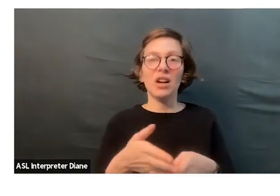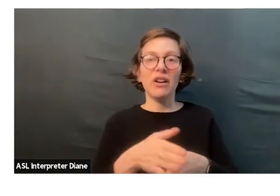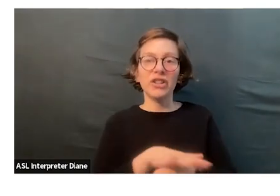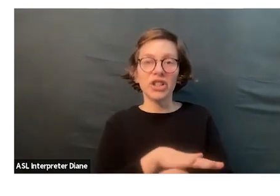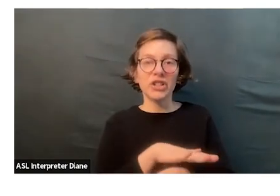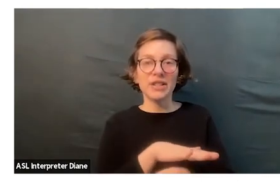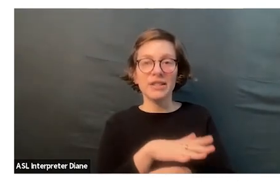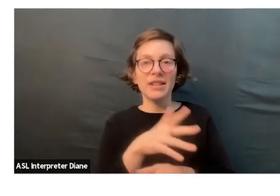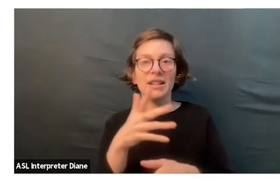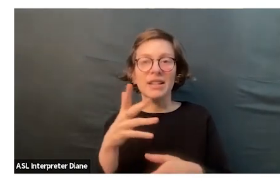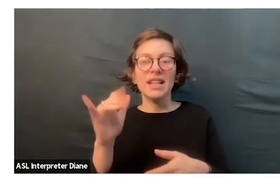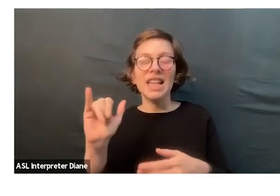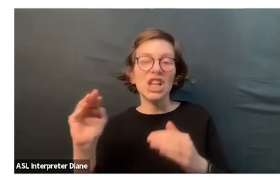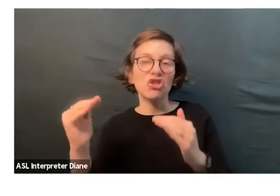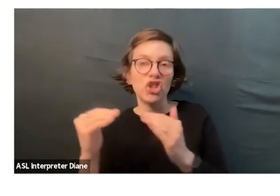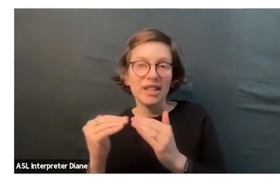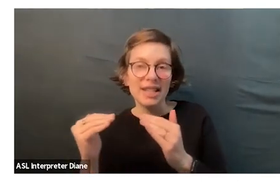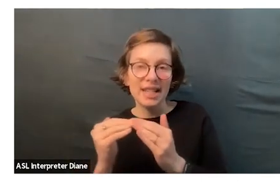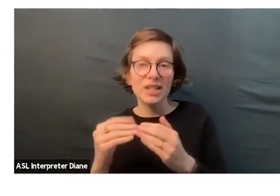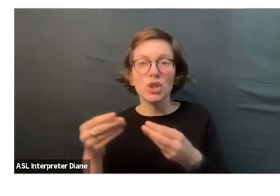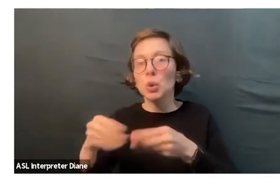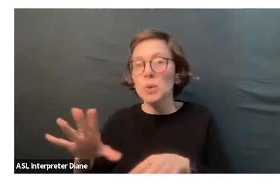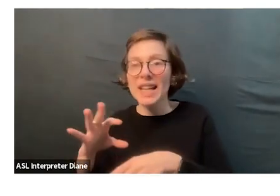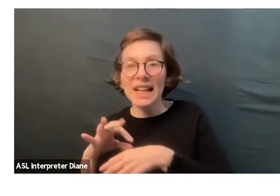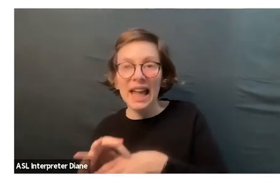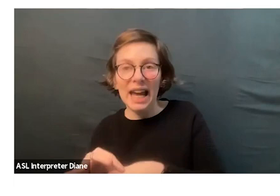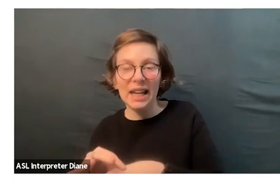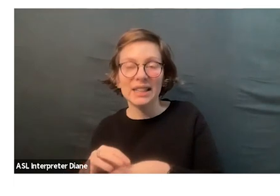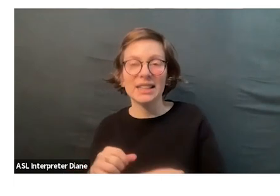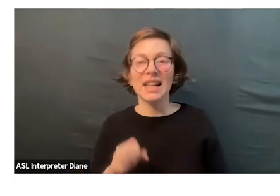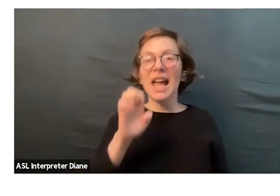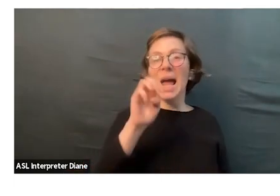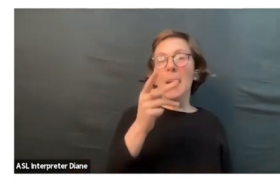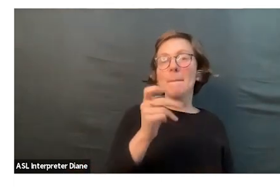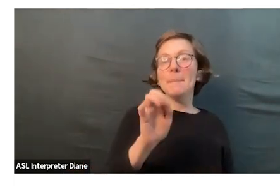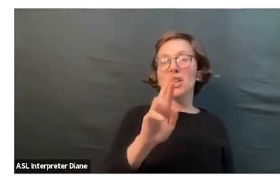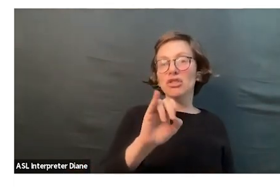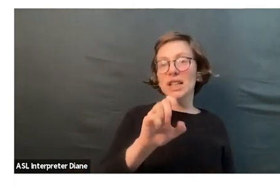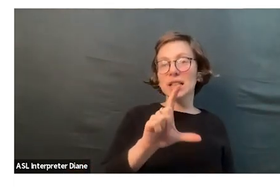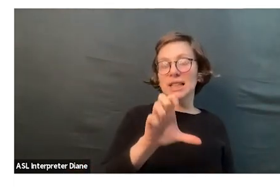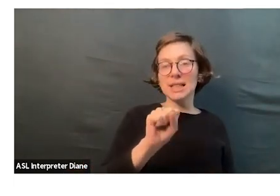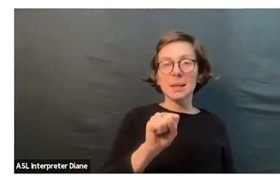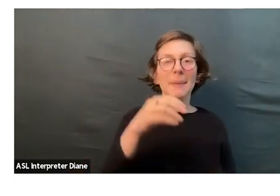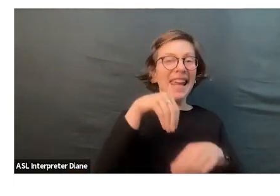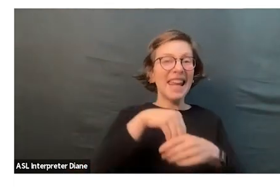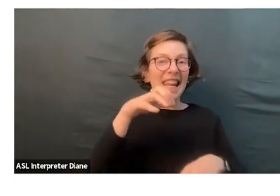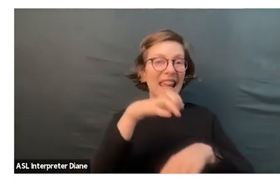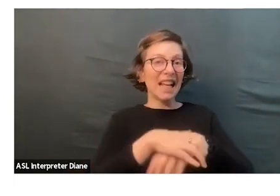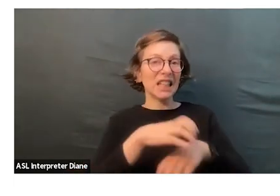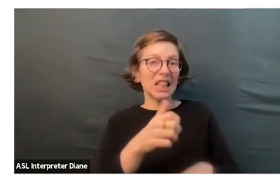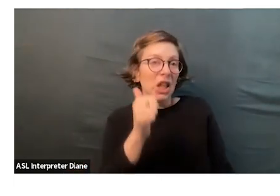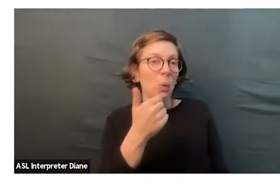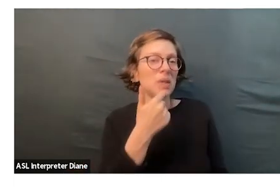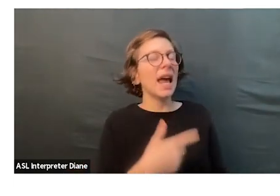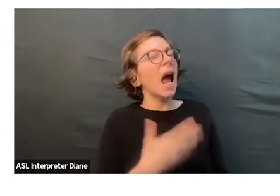world, that does not have the same negative connotation as using colonial. Even if they're this, two sides of the same